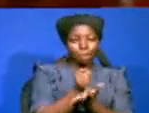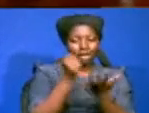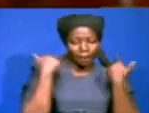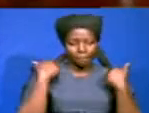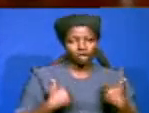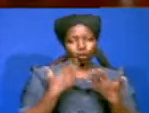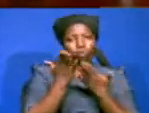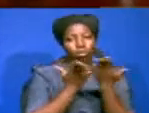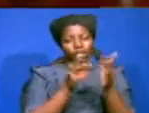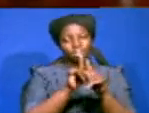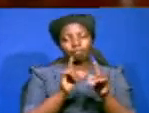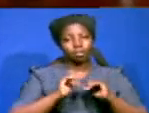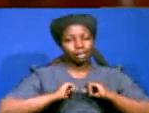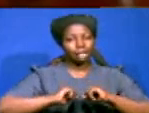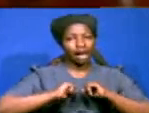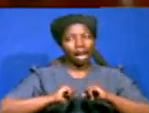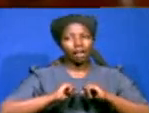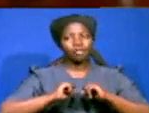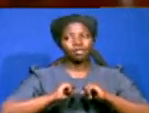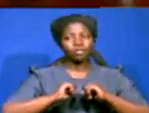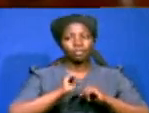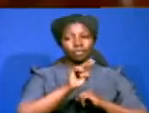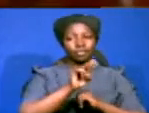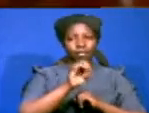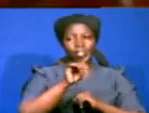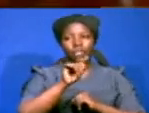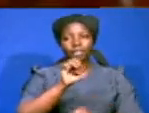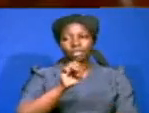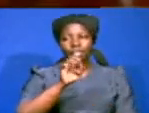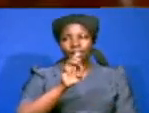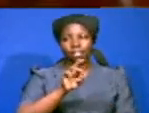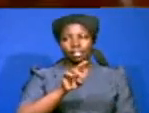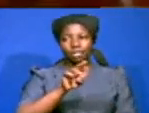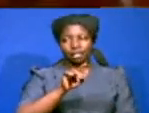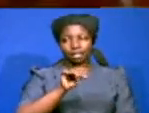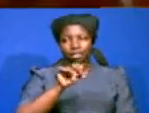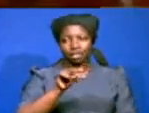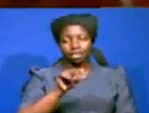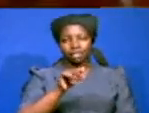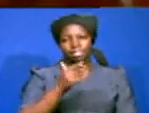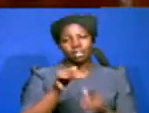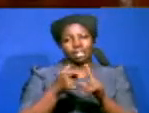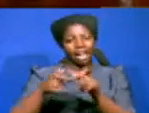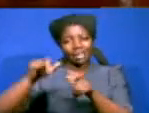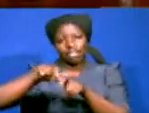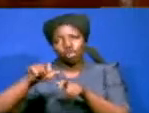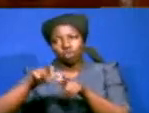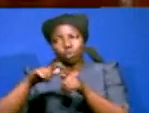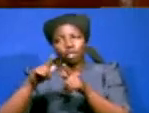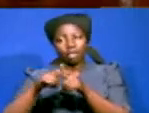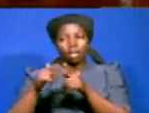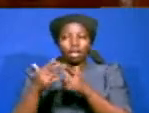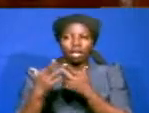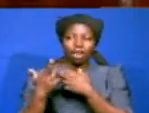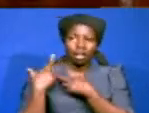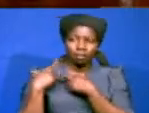of the Department of Fetal Anatomy and Physiology, in addition to the role I was playing as Associate Dean of the Faculty of